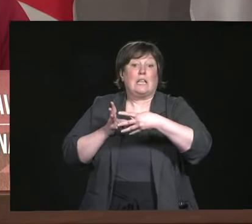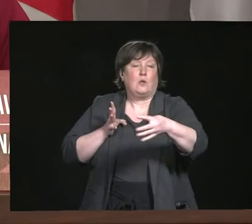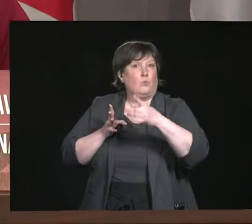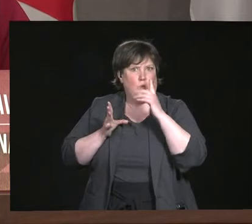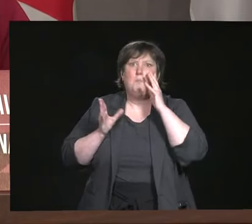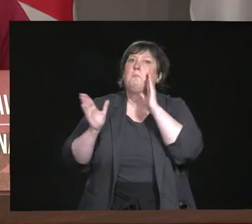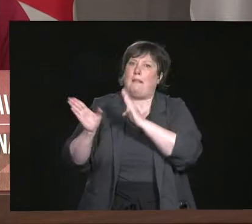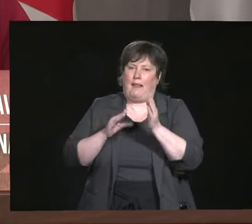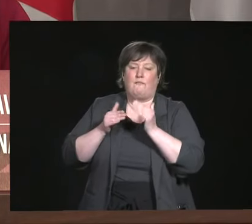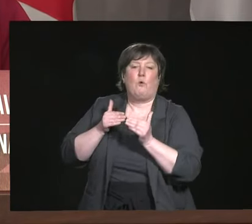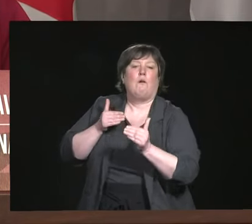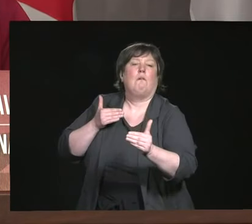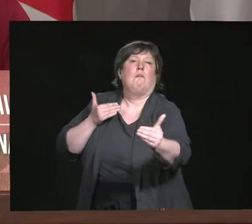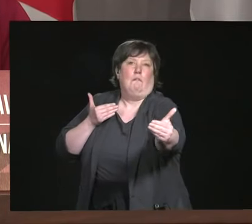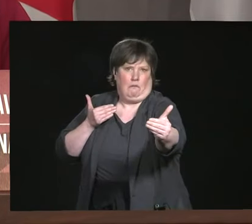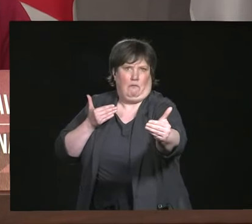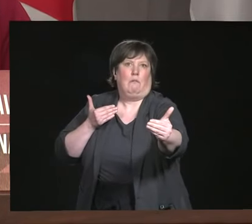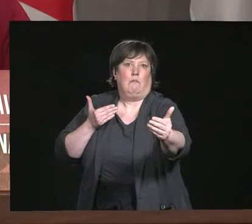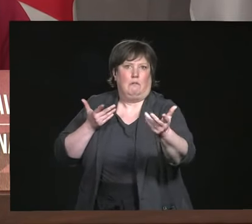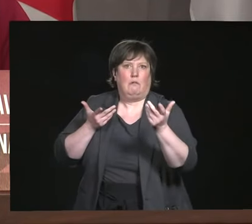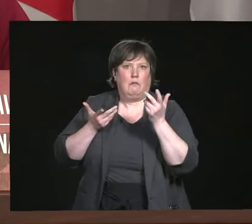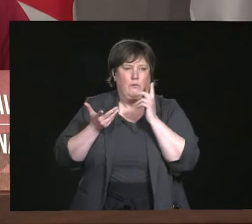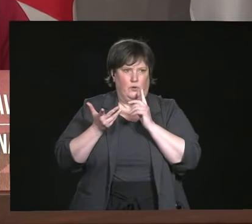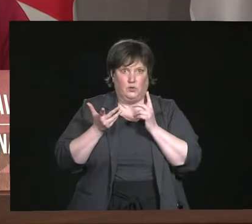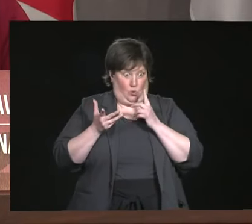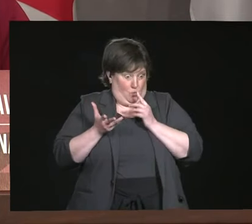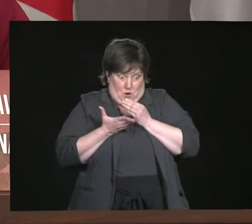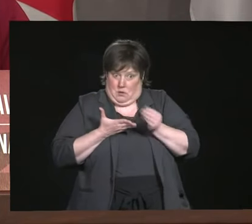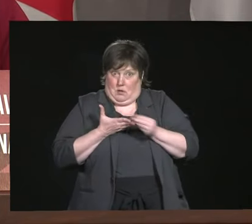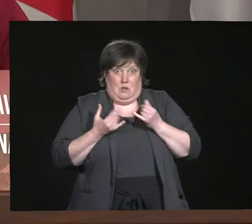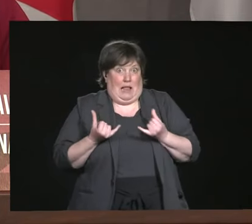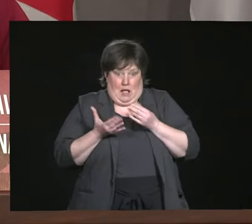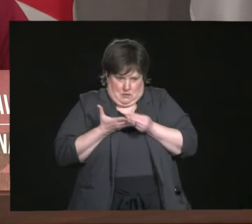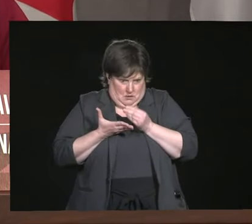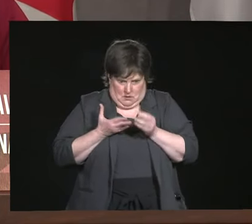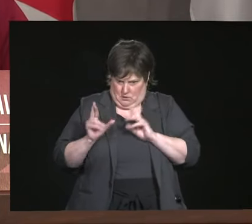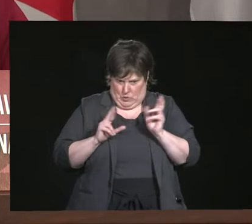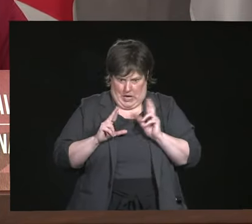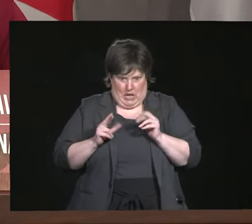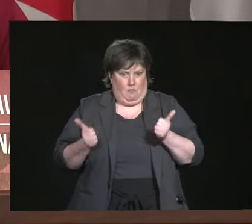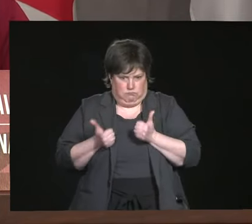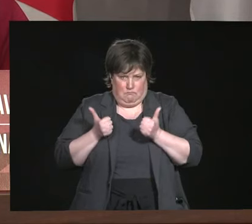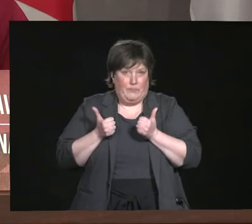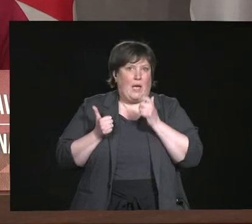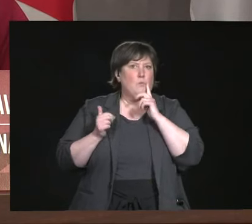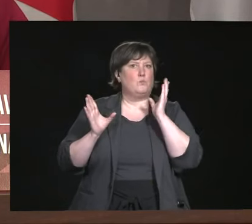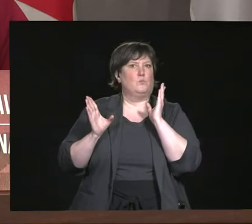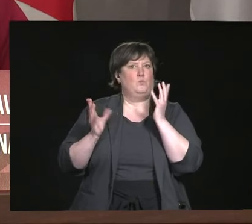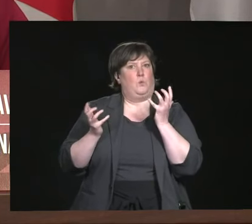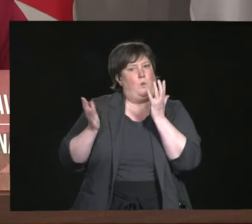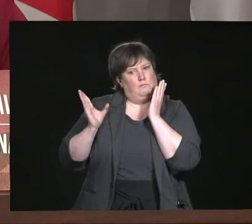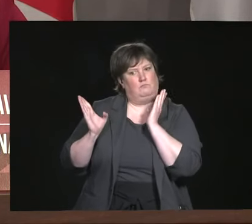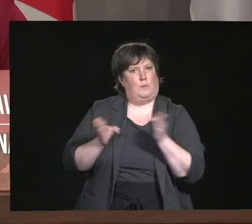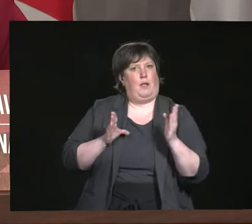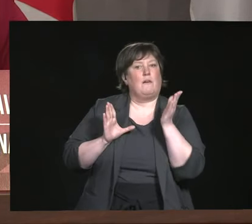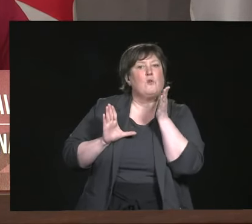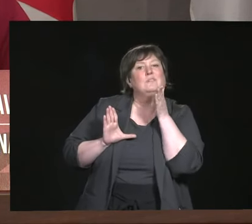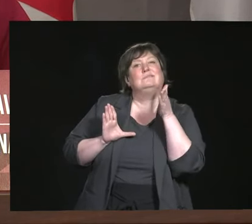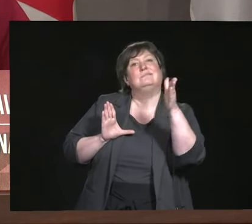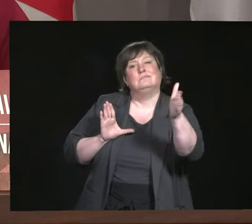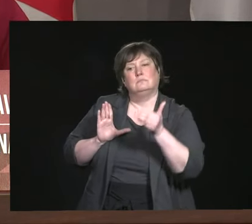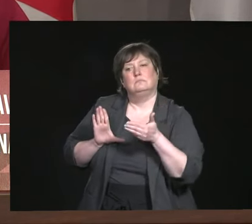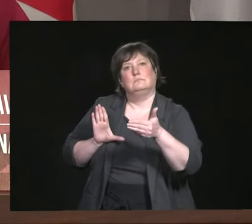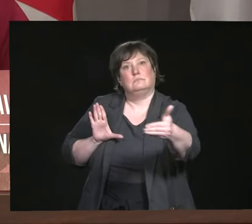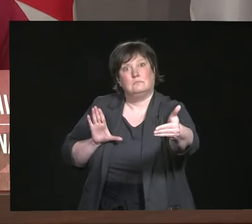in procurement immediately as well as in the long term to ensure that Canadians have the equipment that they need